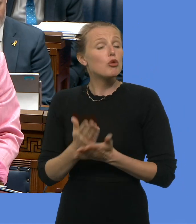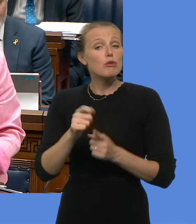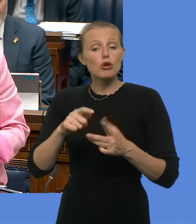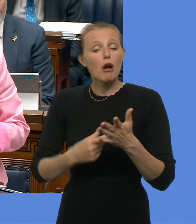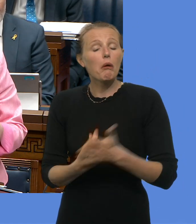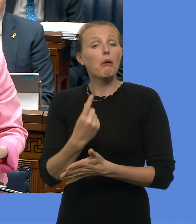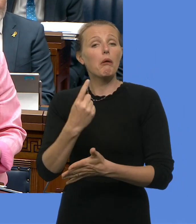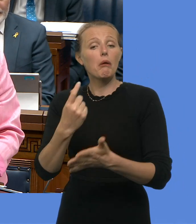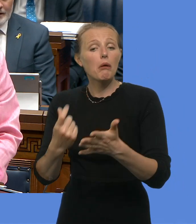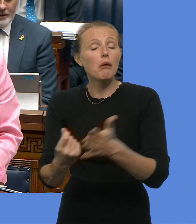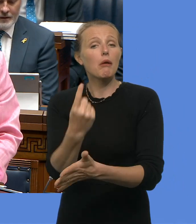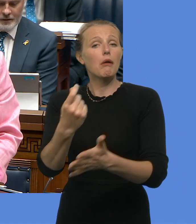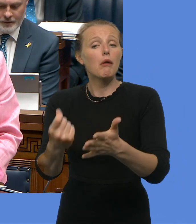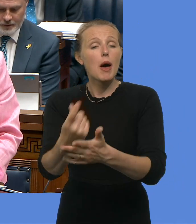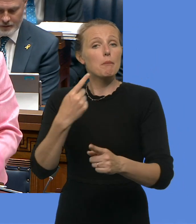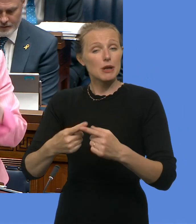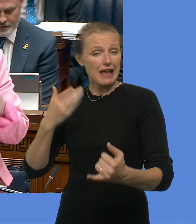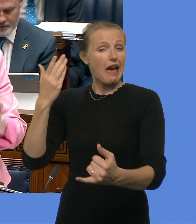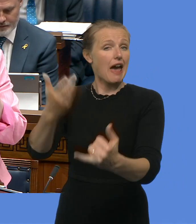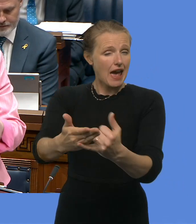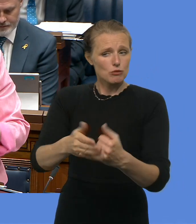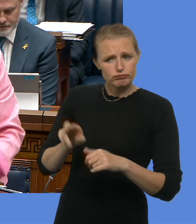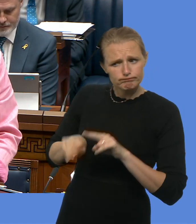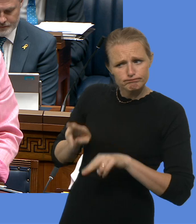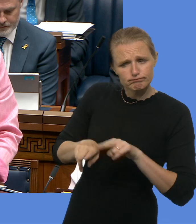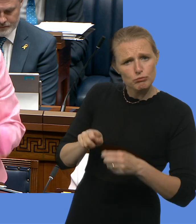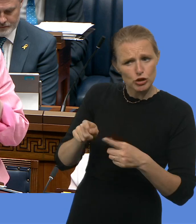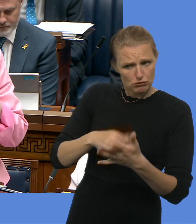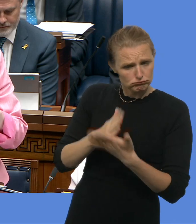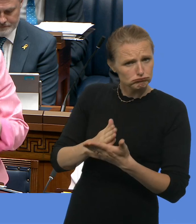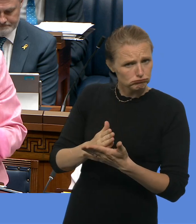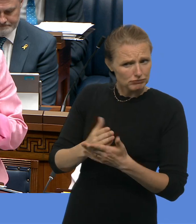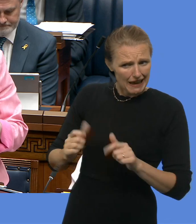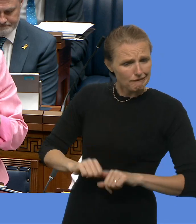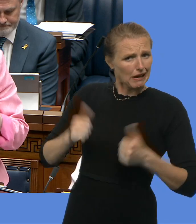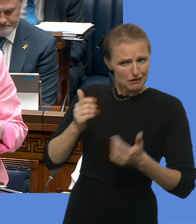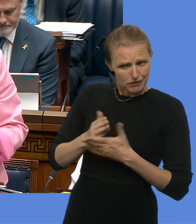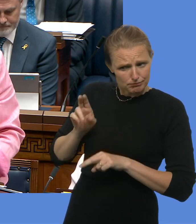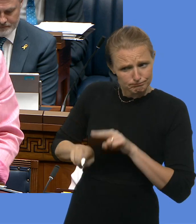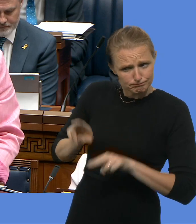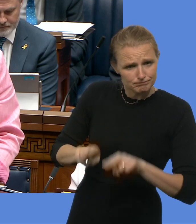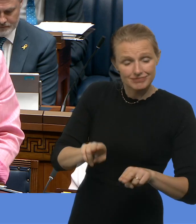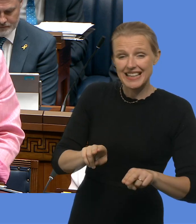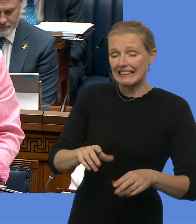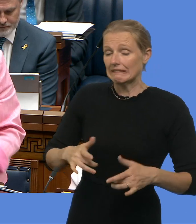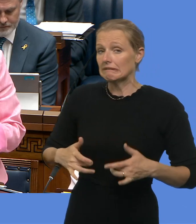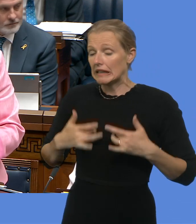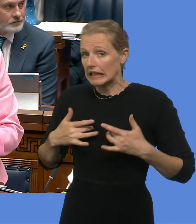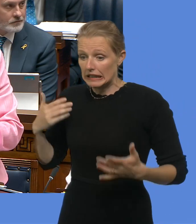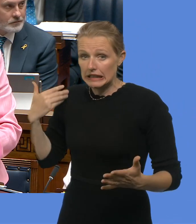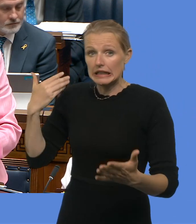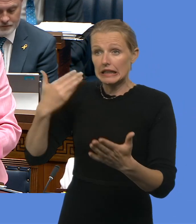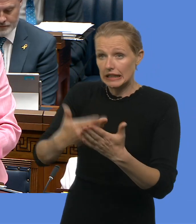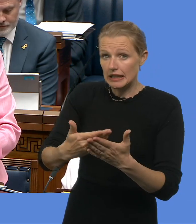project, sometimes at the end of that project, to assess how effective it has been. In my view, we haven't always been great at taking those